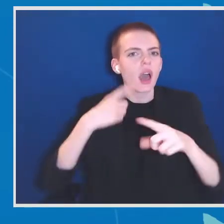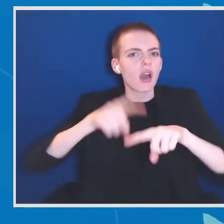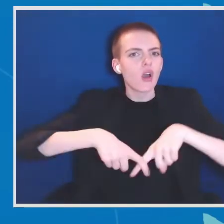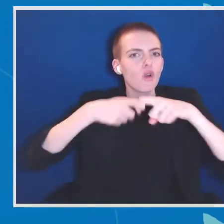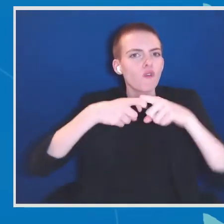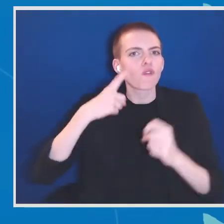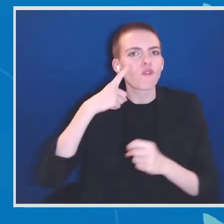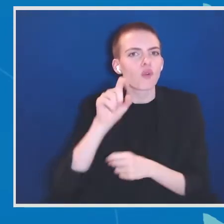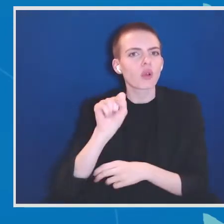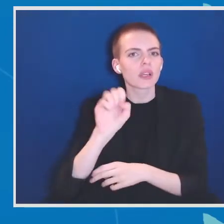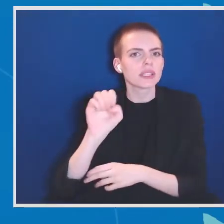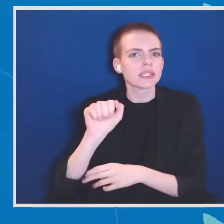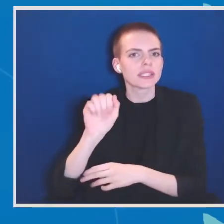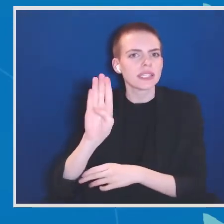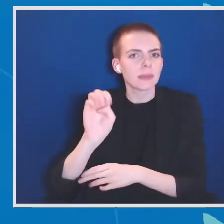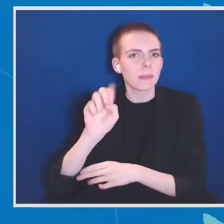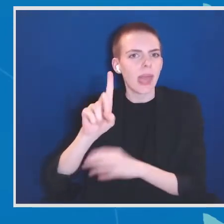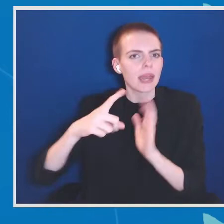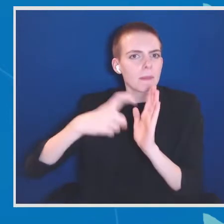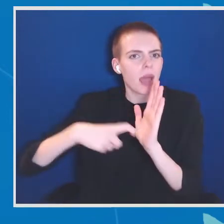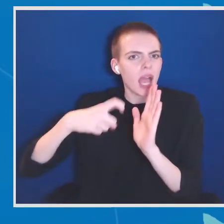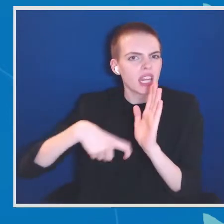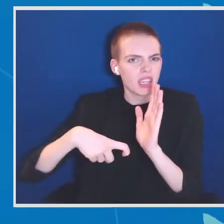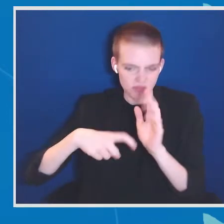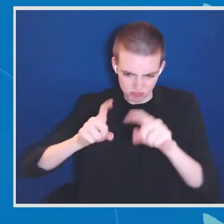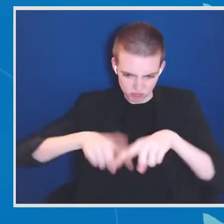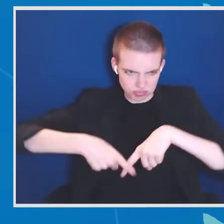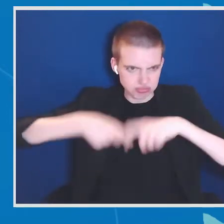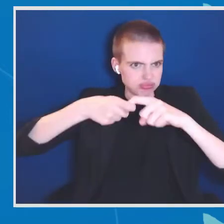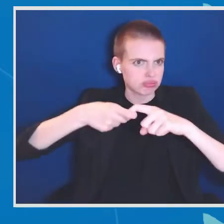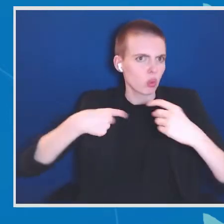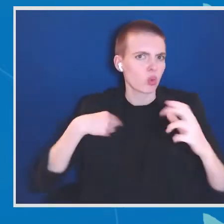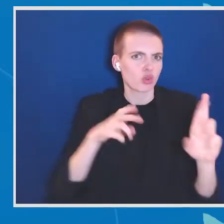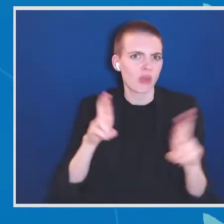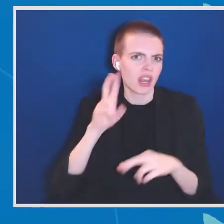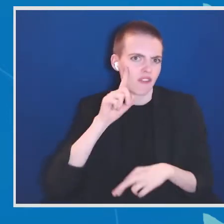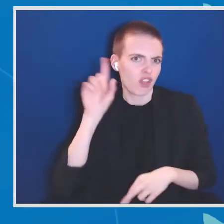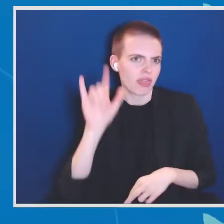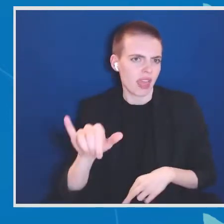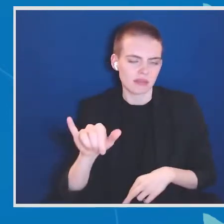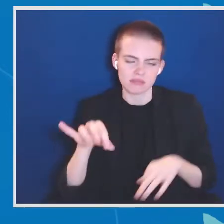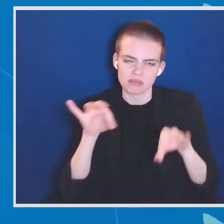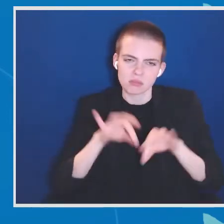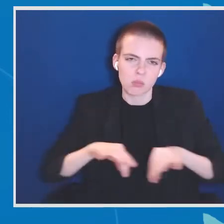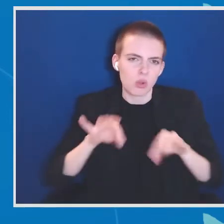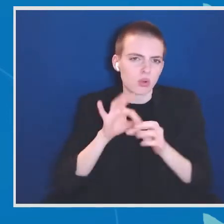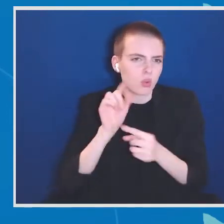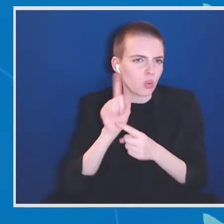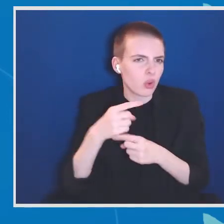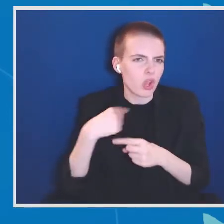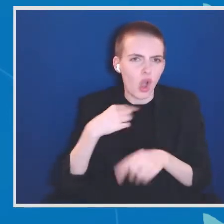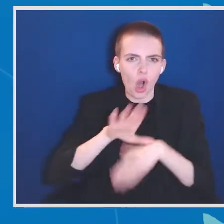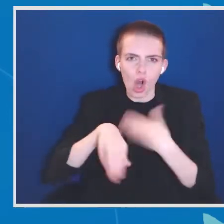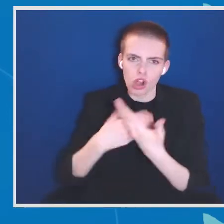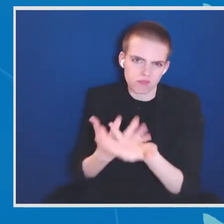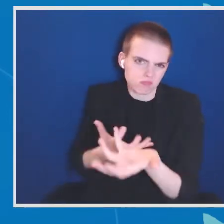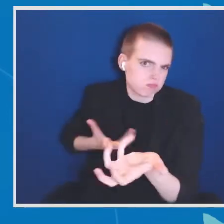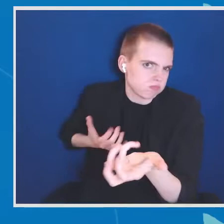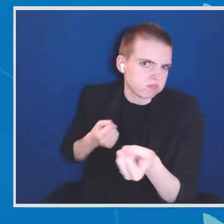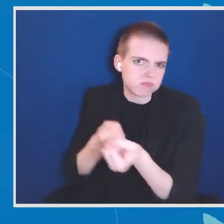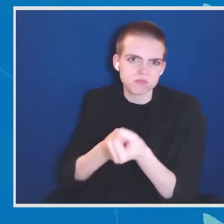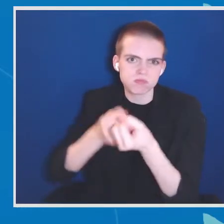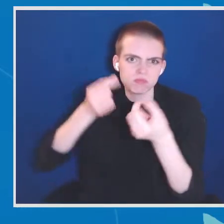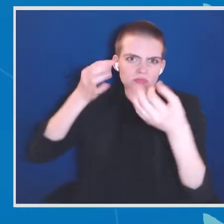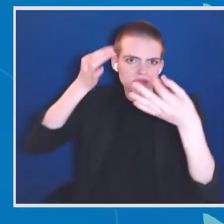we're ready for that, and this is a critical moment that we all come together around that concept. Thank you.